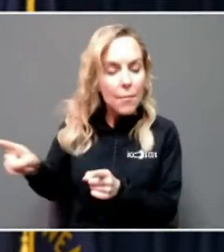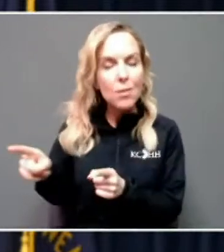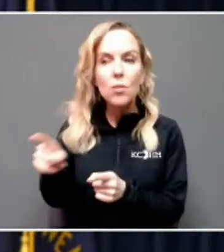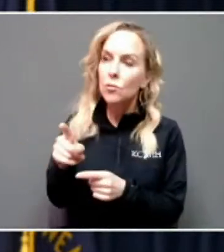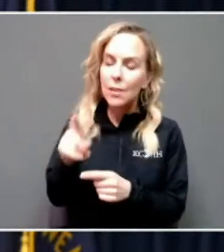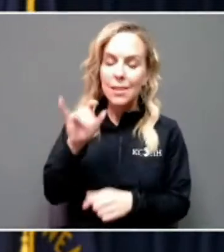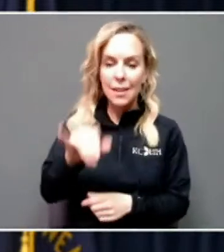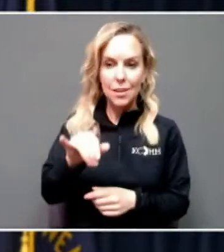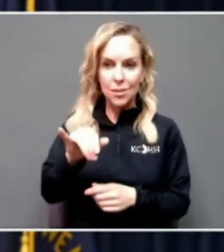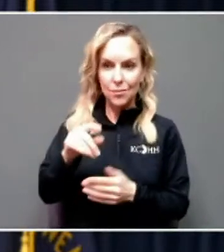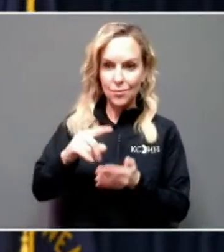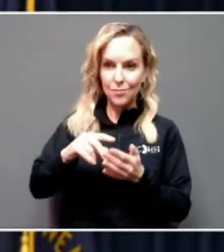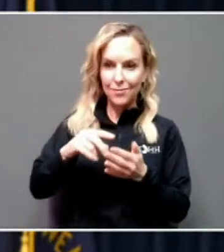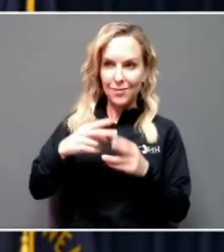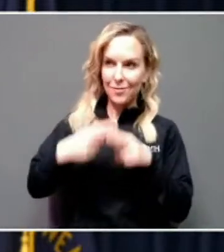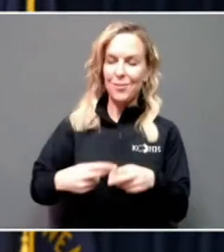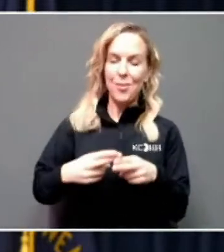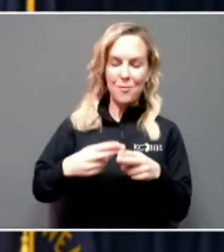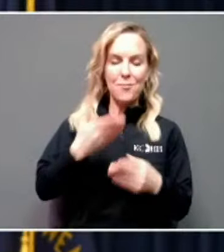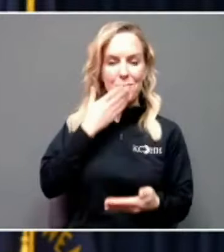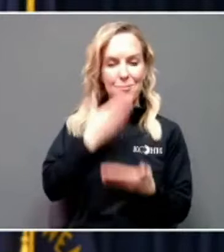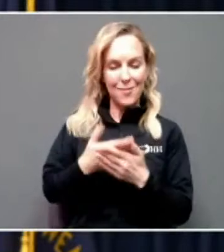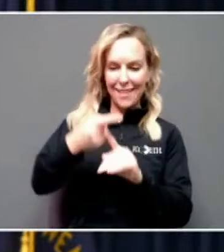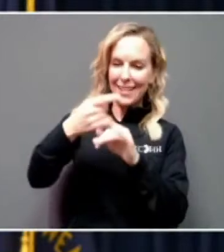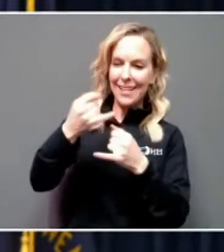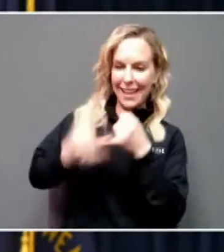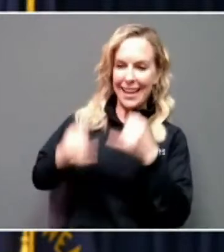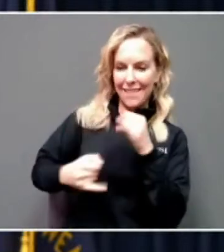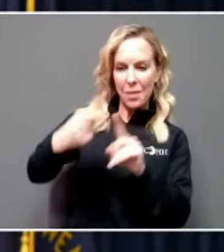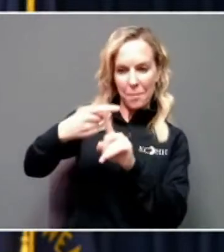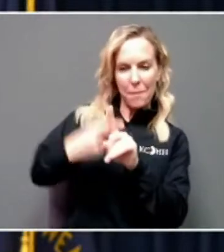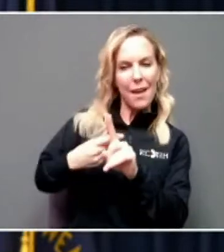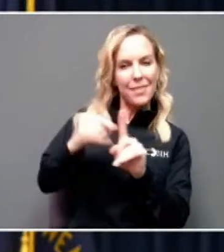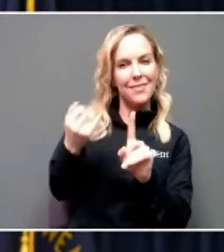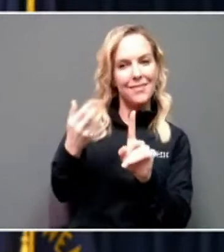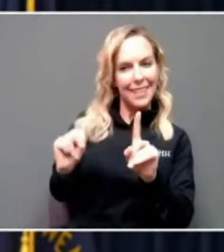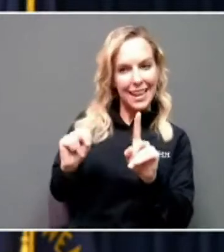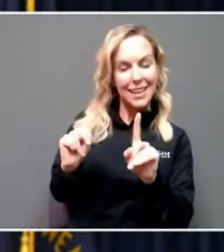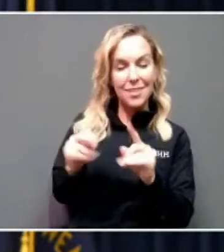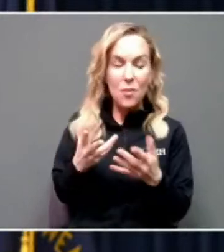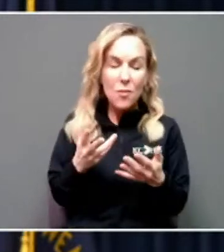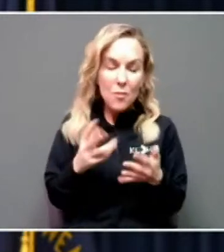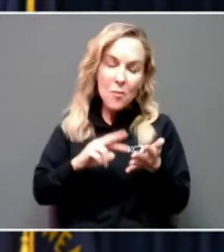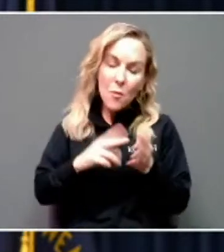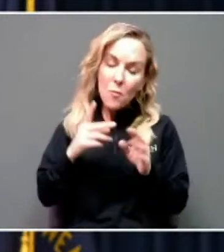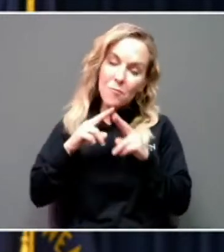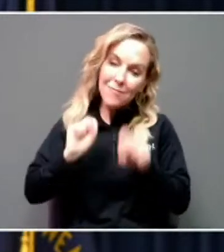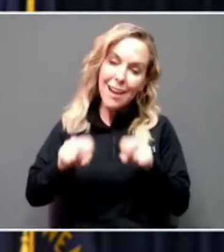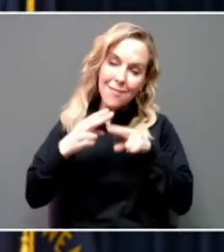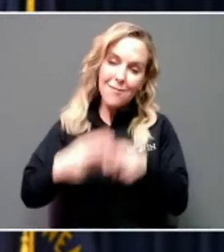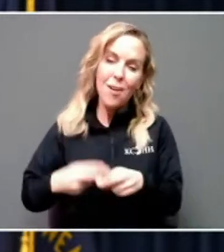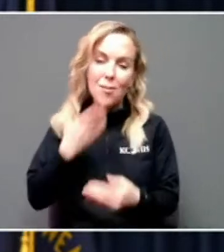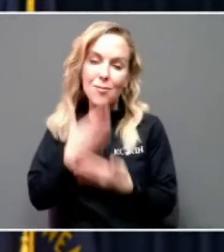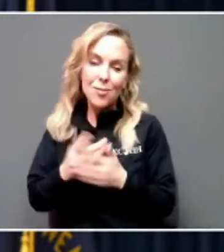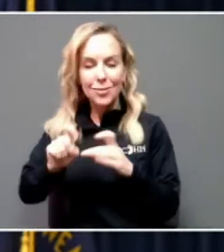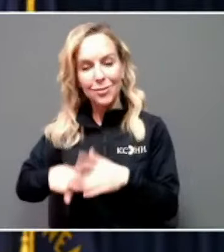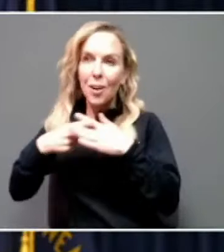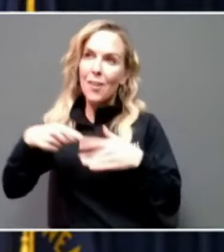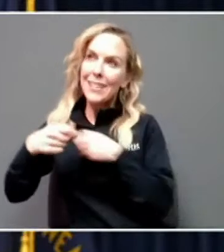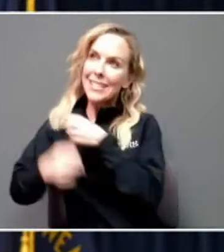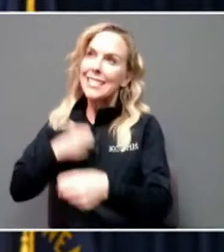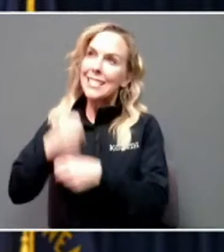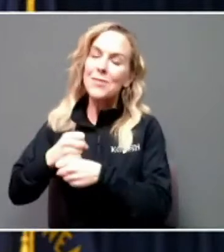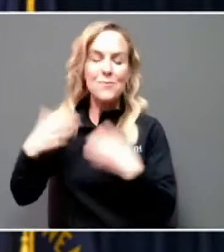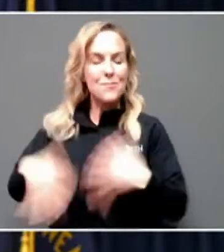end of the month in January or a good start of the year. Remember, lots of businesses look